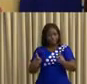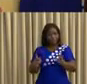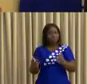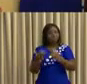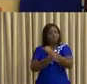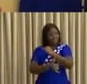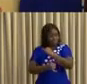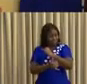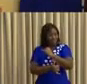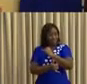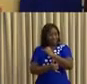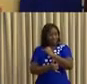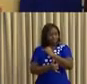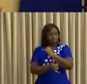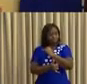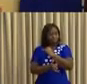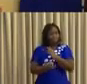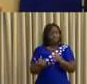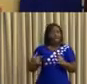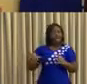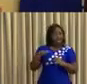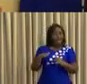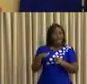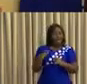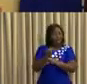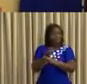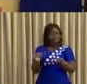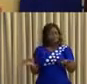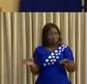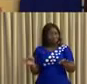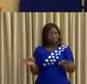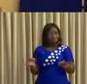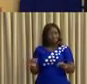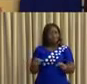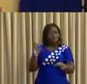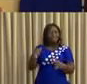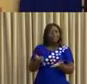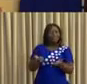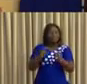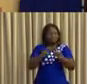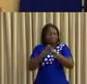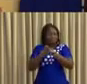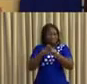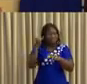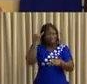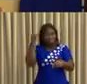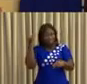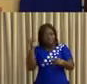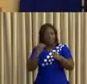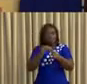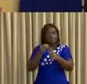continent. Our democracy requires not a unity of ideas or